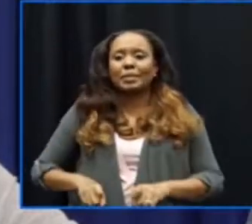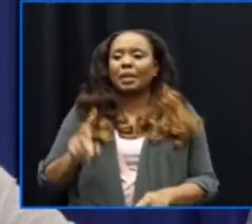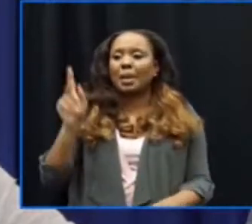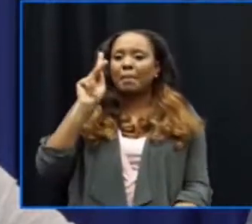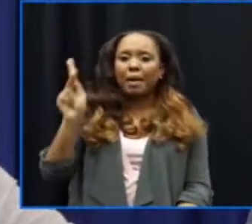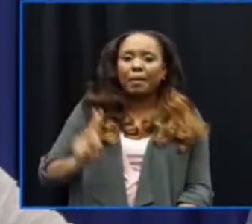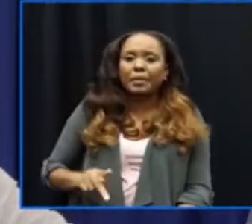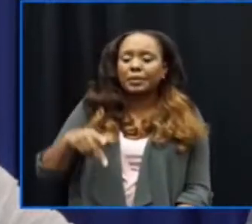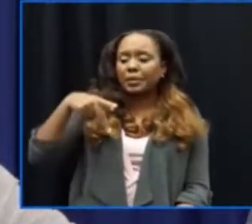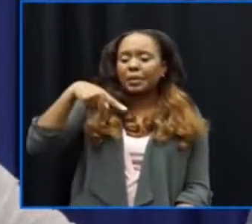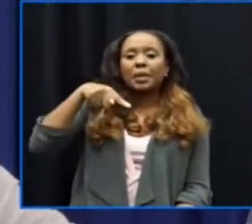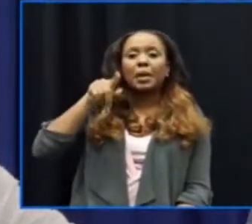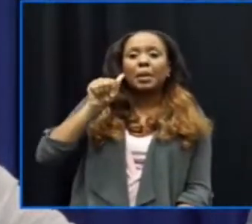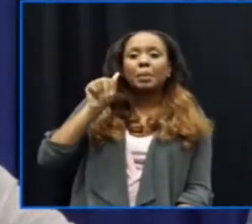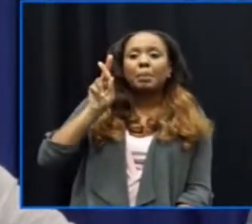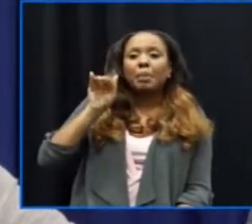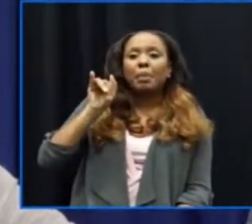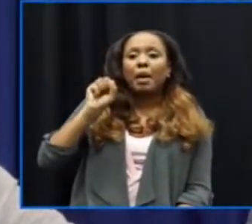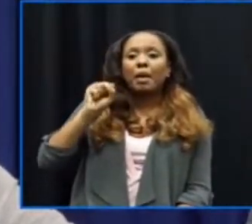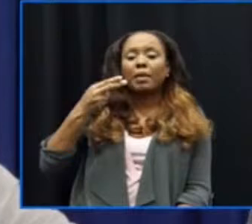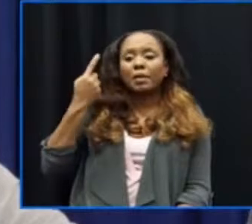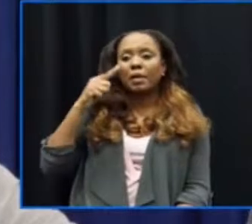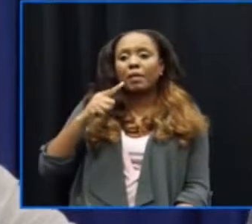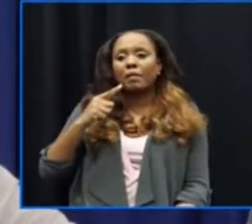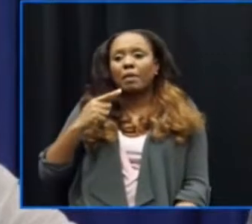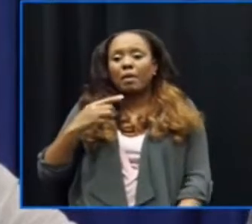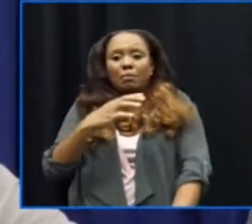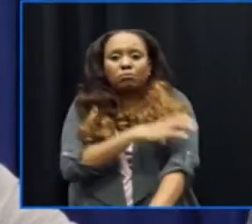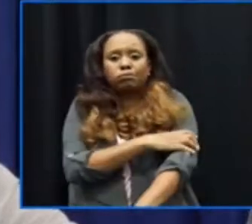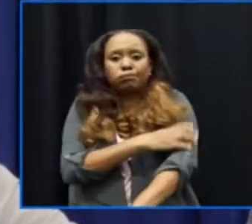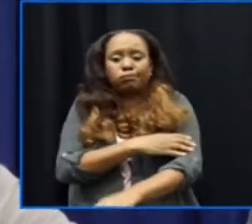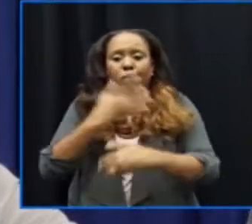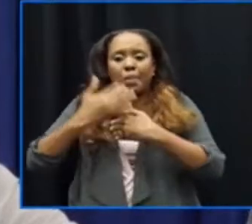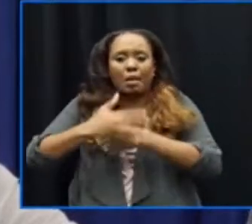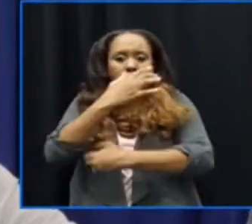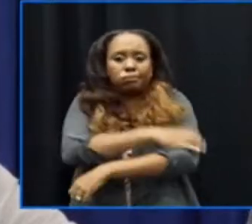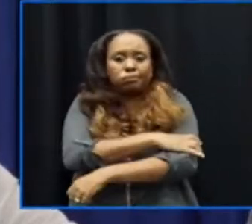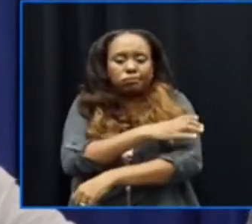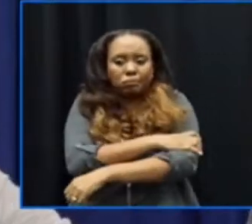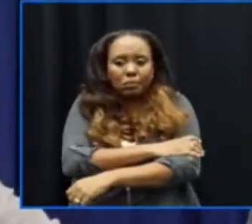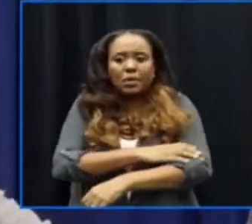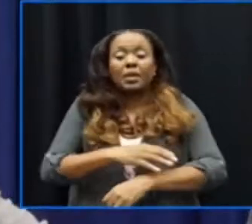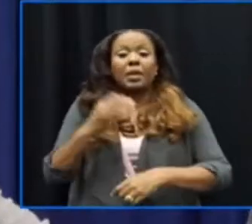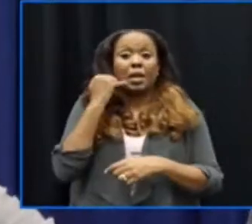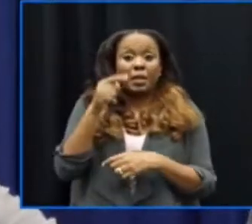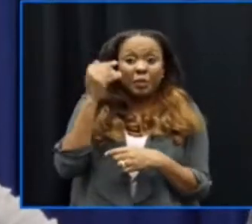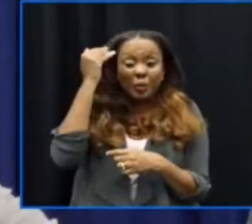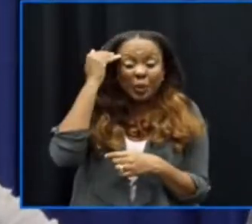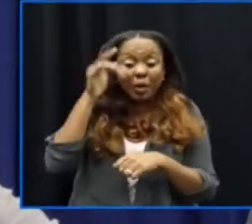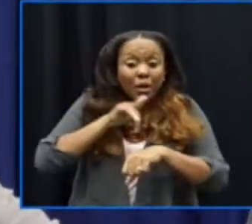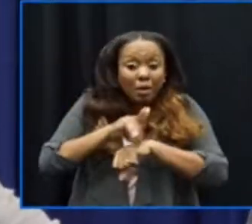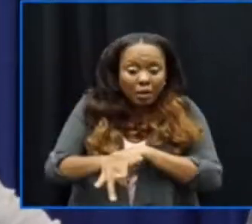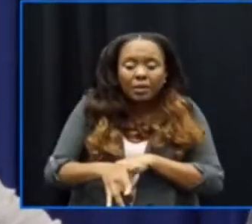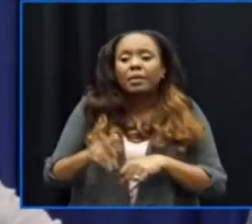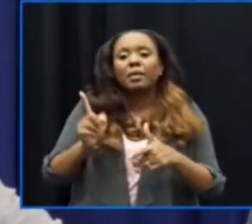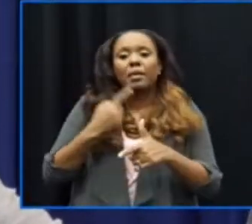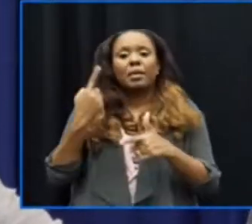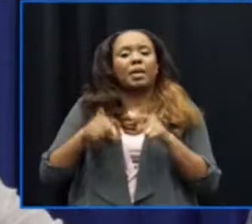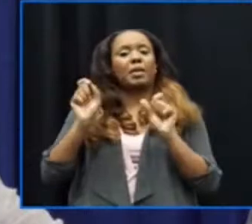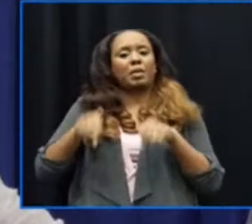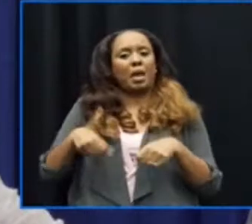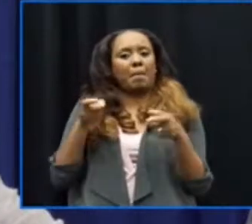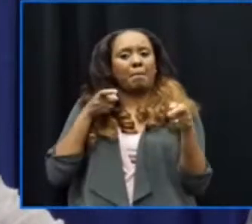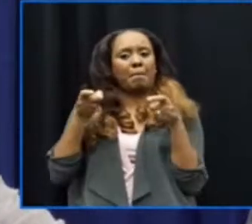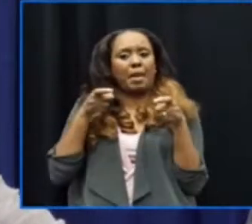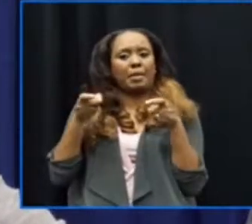of hypertension, but also in terms of diabetes, because the quicker you know your status, the easier it is for